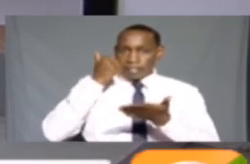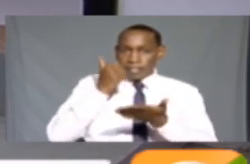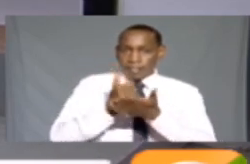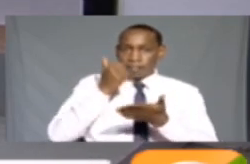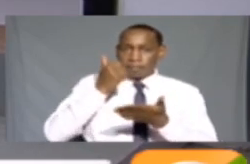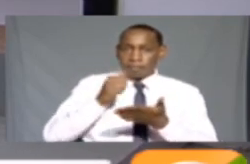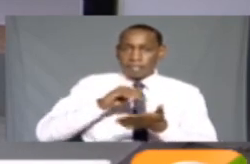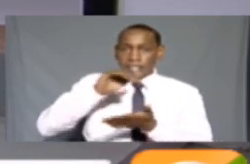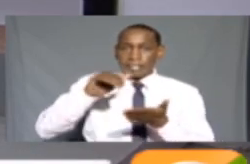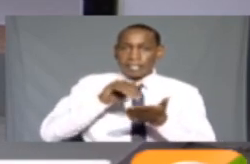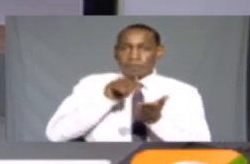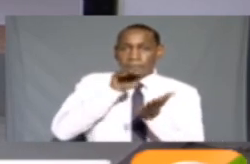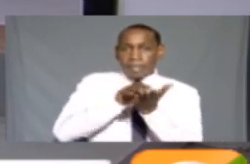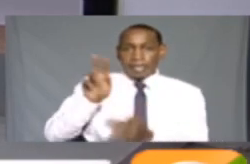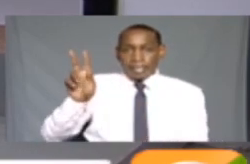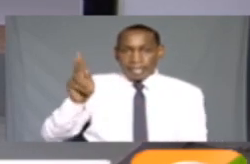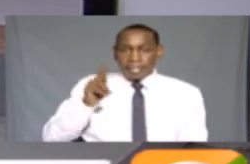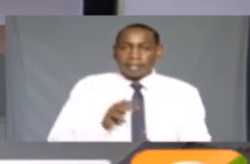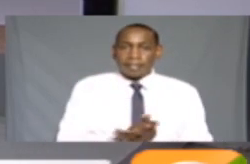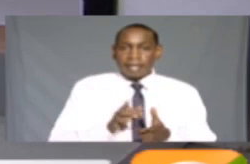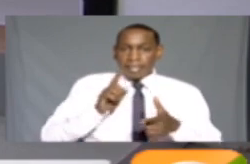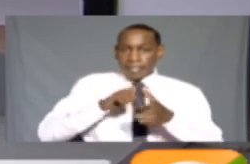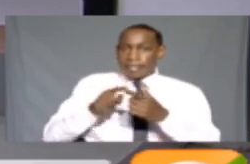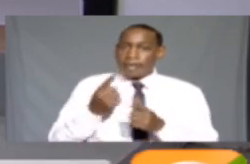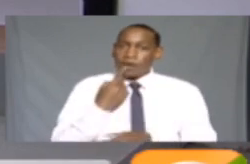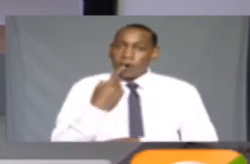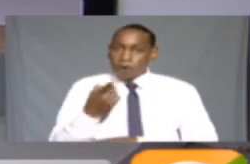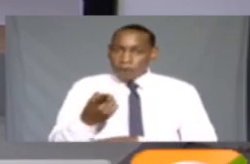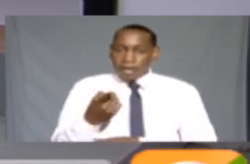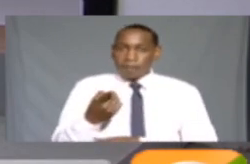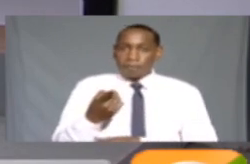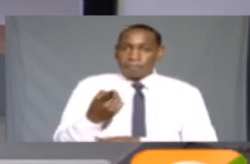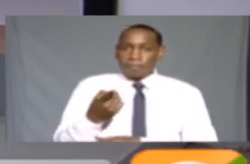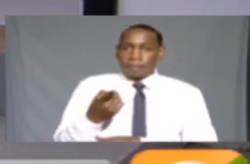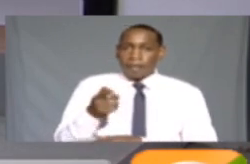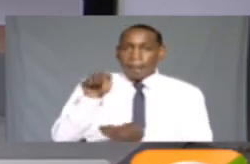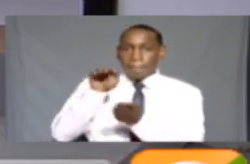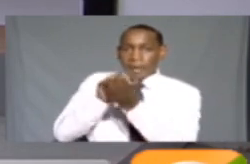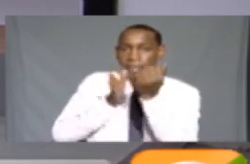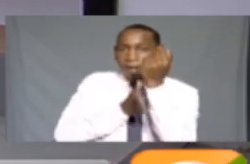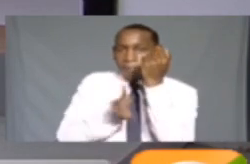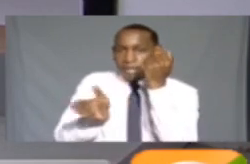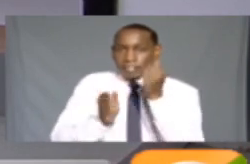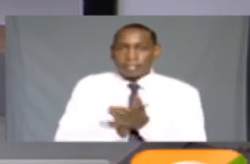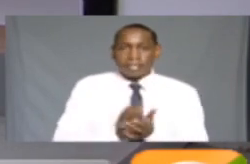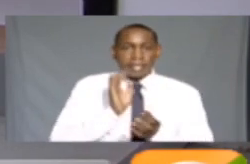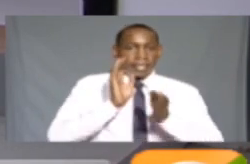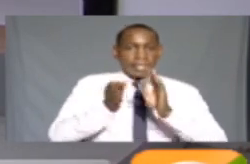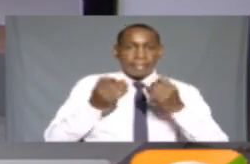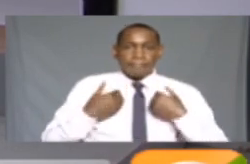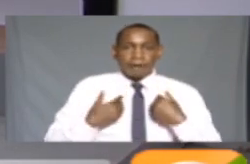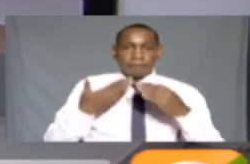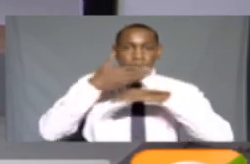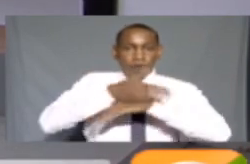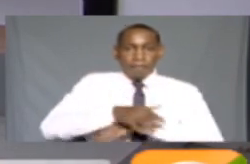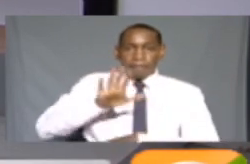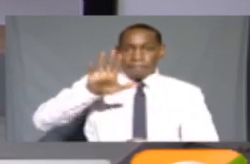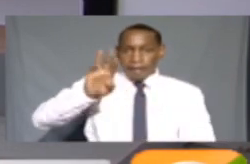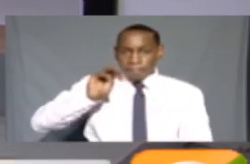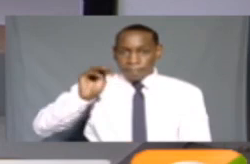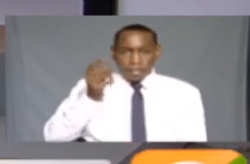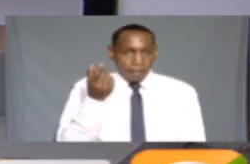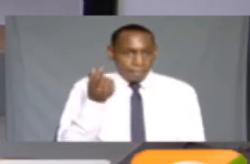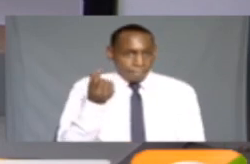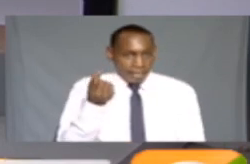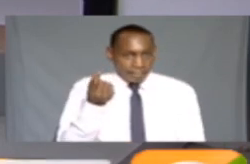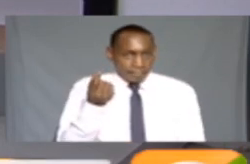Central Bank of Kenya, and they will then direct you to a designated bank branch. If you have over 5 million